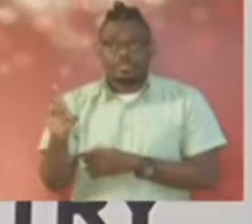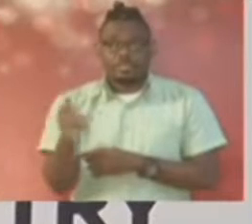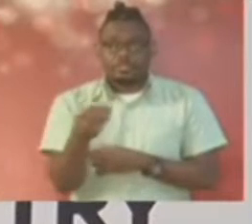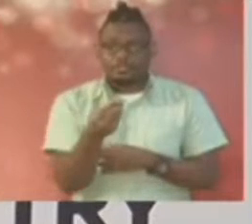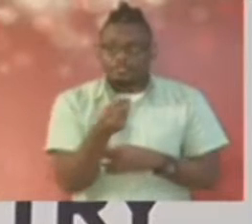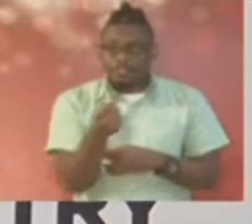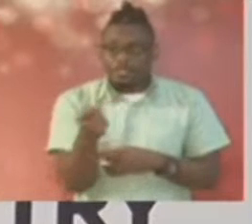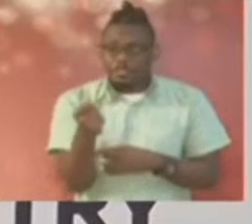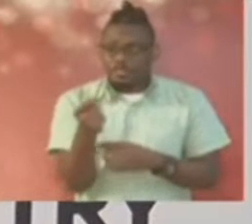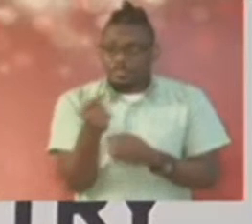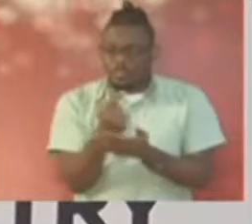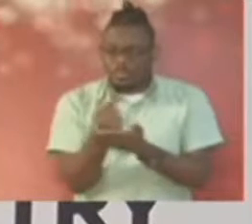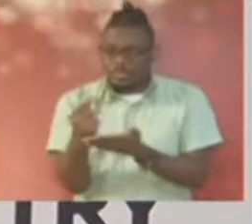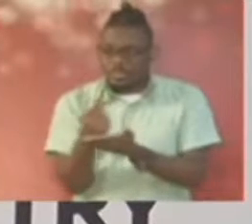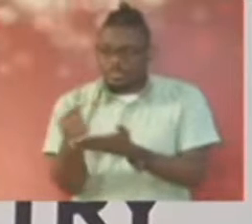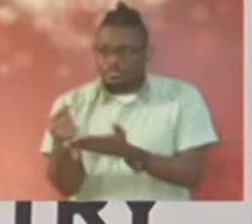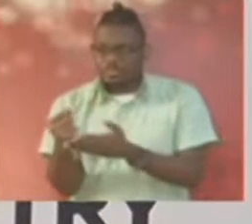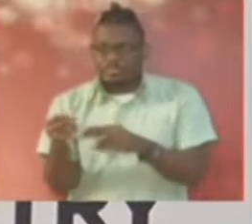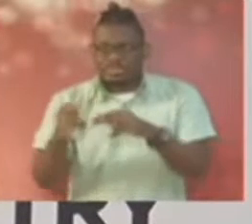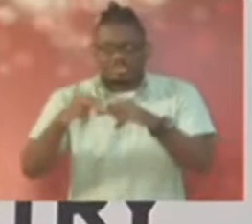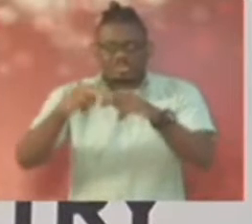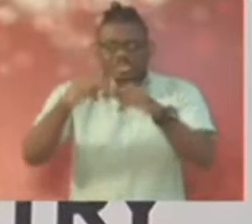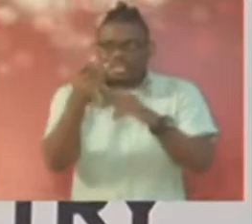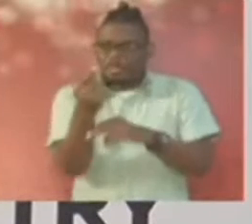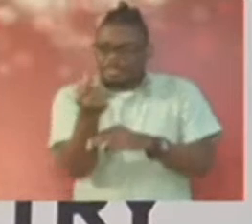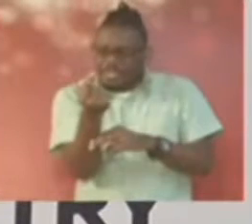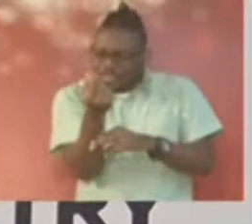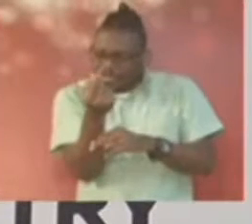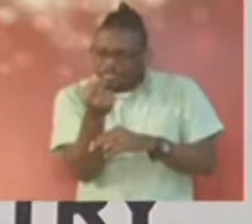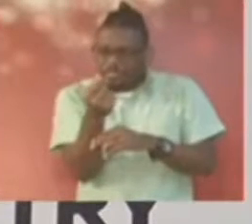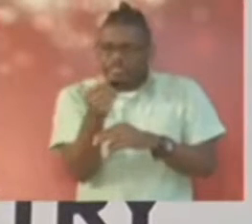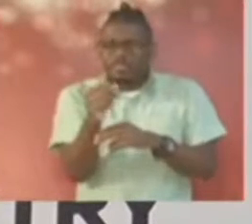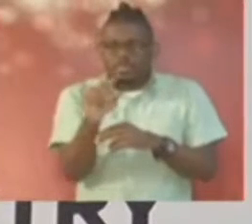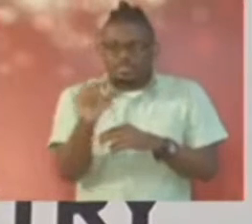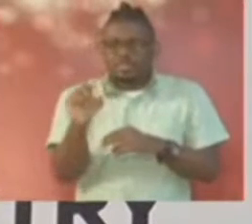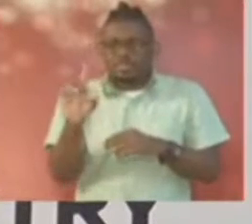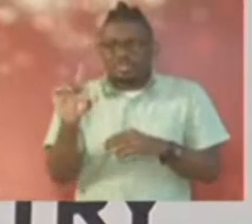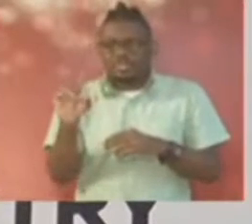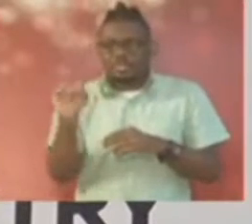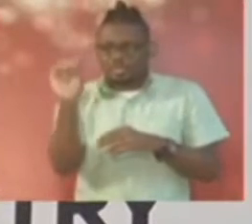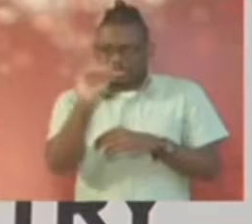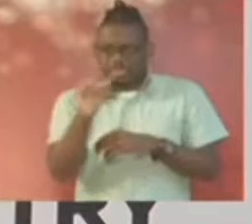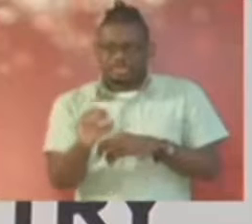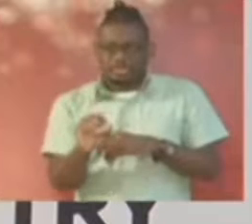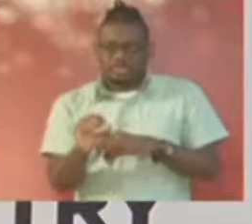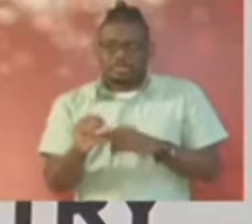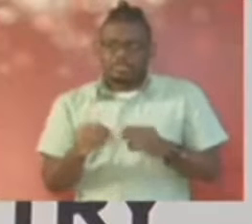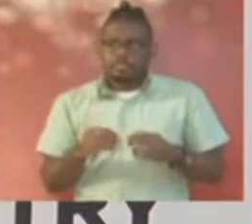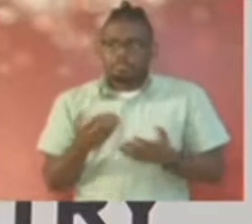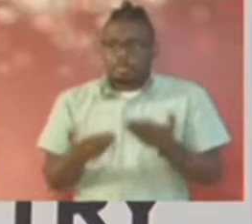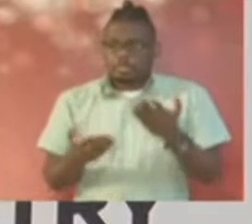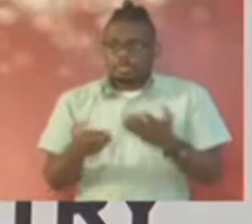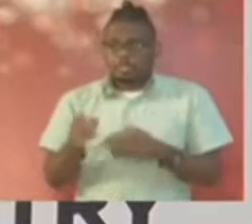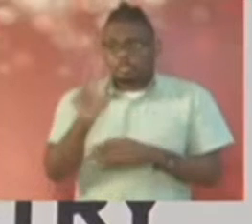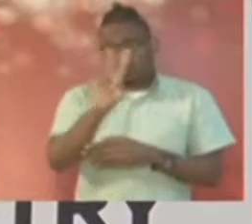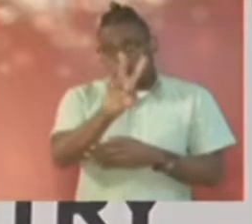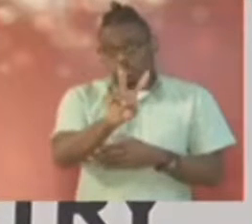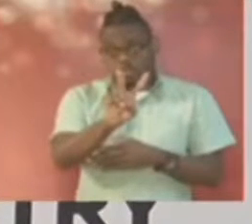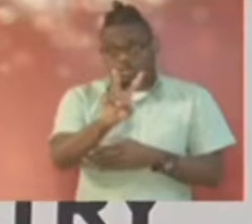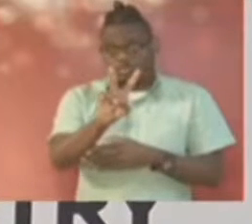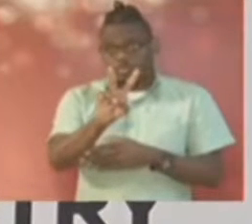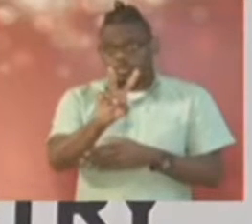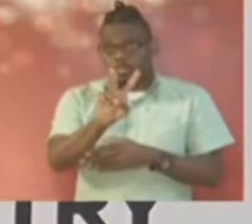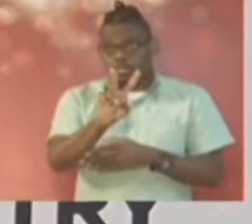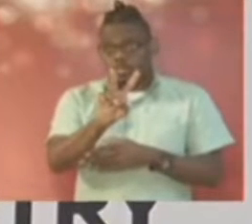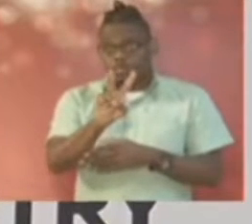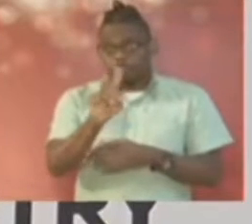change. It goes up a little bit, sometimes about 1.8. So let us look at it as a rough average, about 2 cases of death per 100